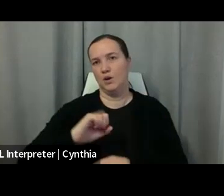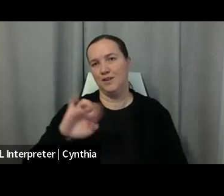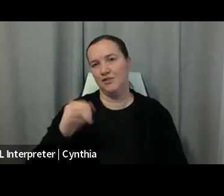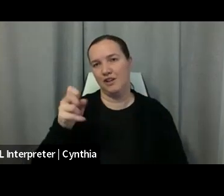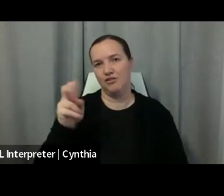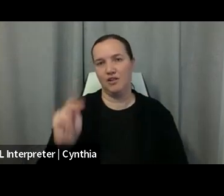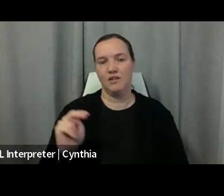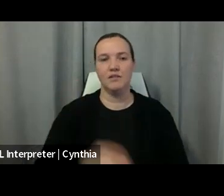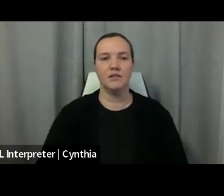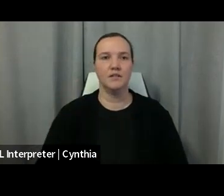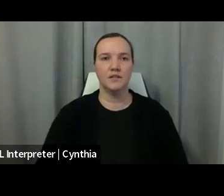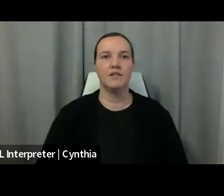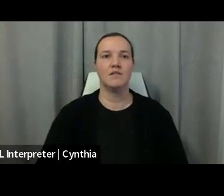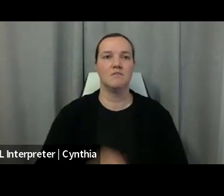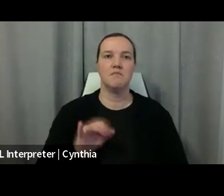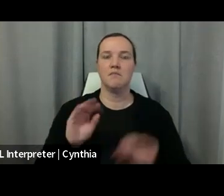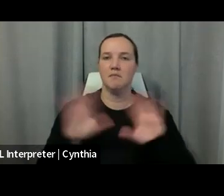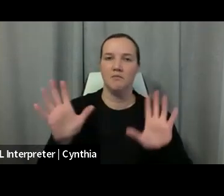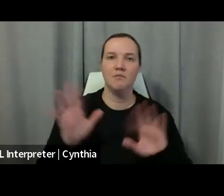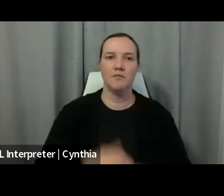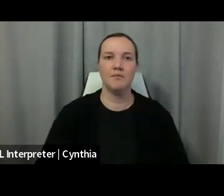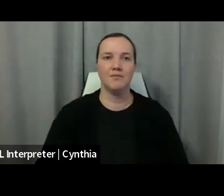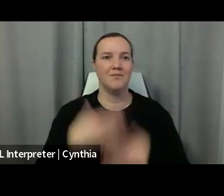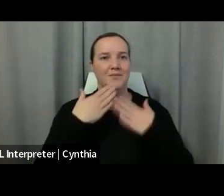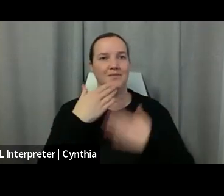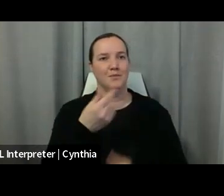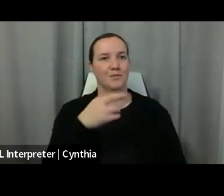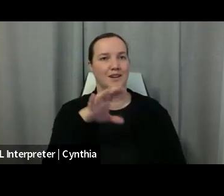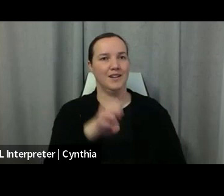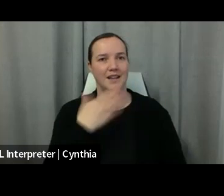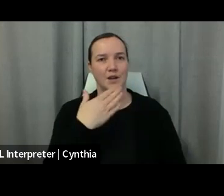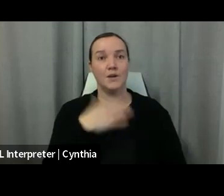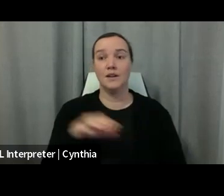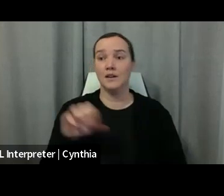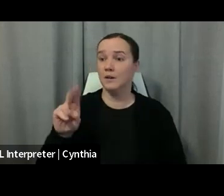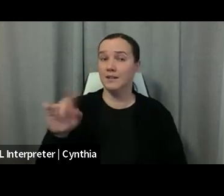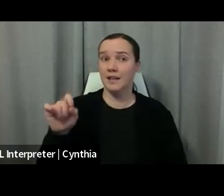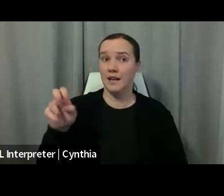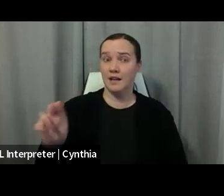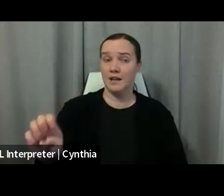Very clear. Very clear. Thank you, Grace. Thank you. Suzanne.